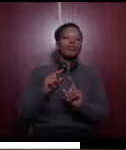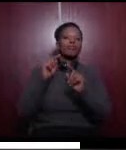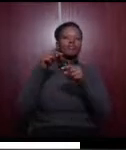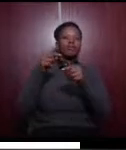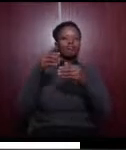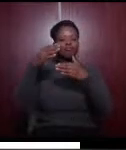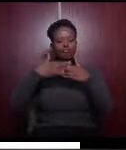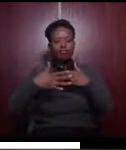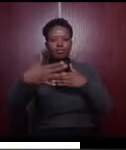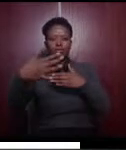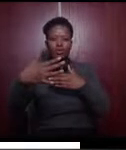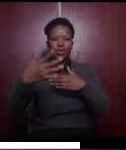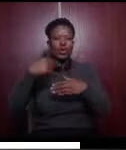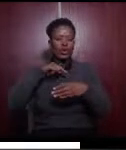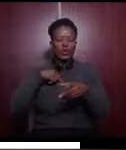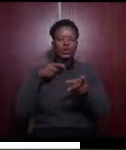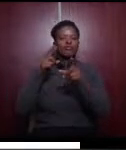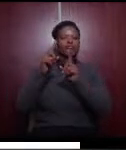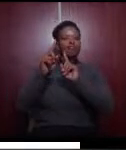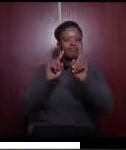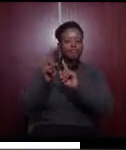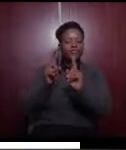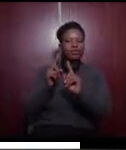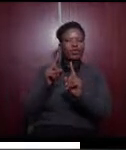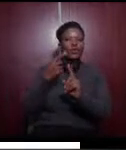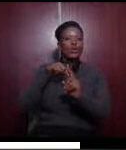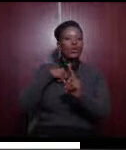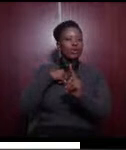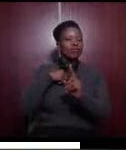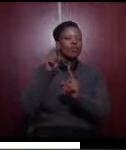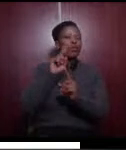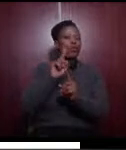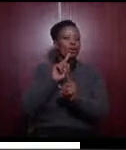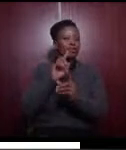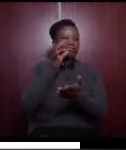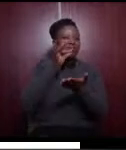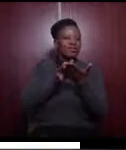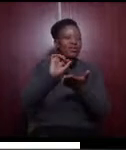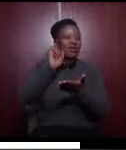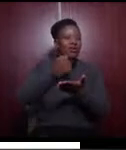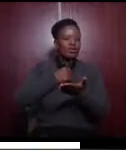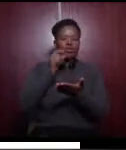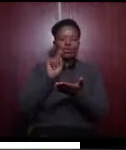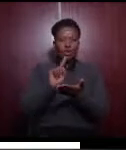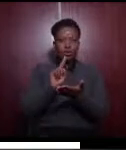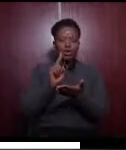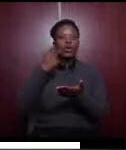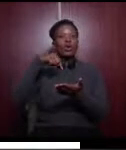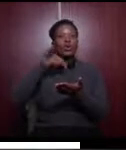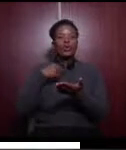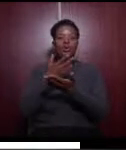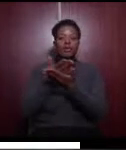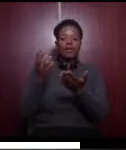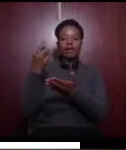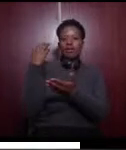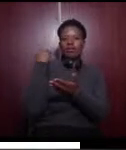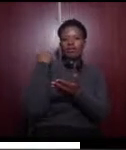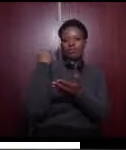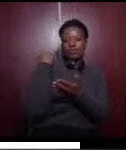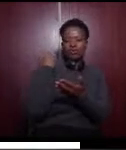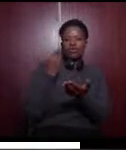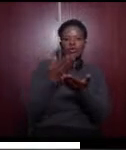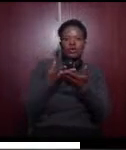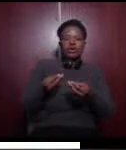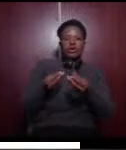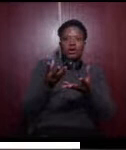that we are trying to address through these amendments? Clause 1 of the bill seeks to amend the definition of a minister. As I mentioned earlier, that the definition